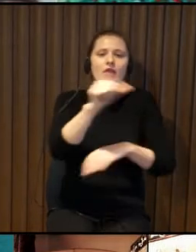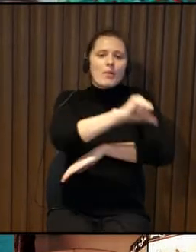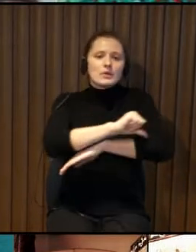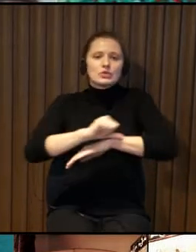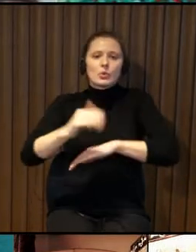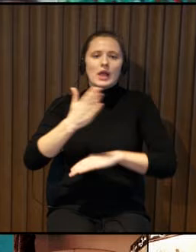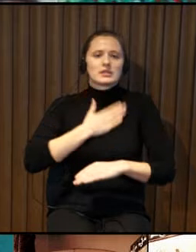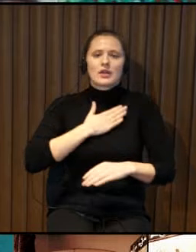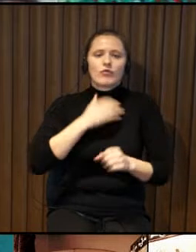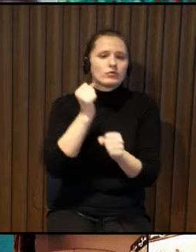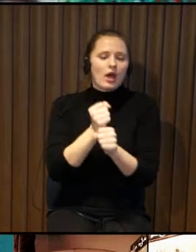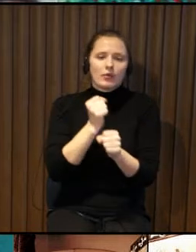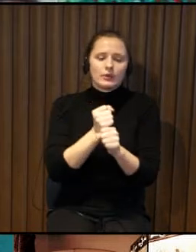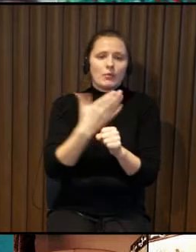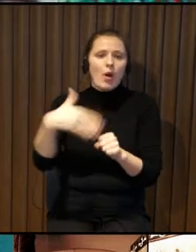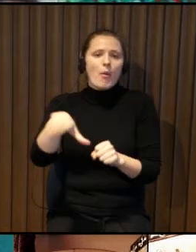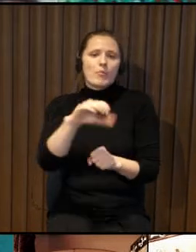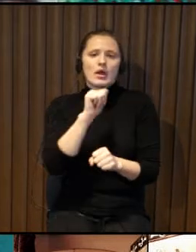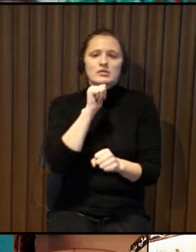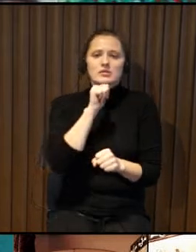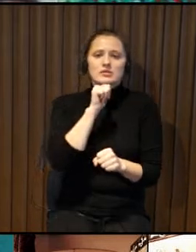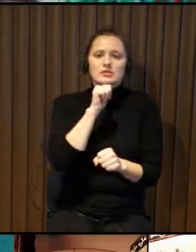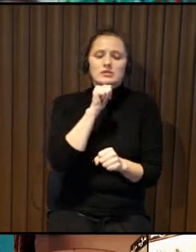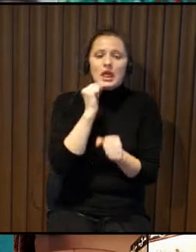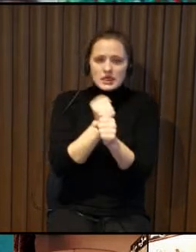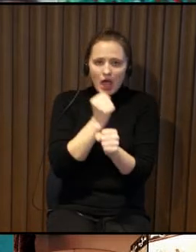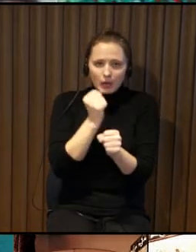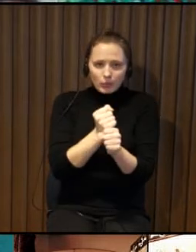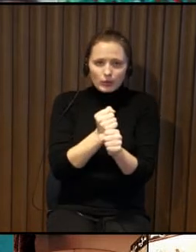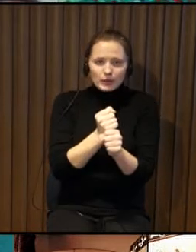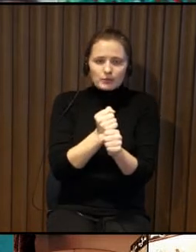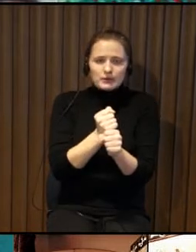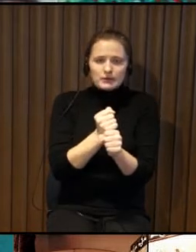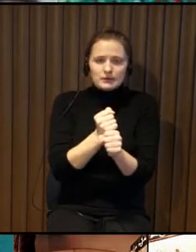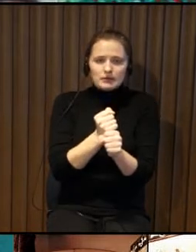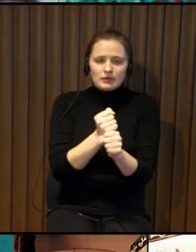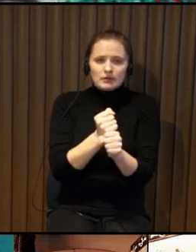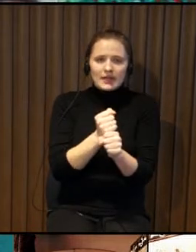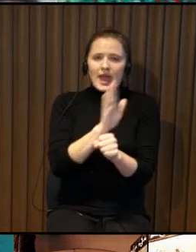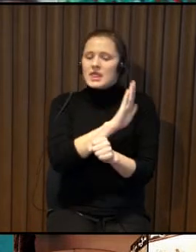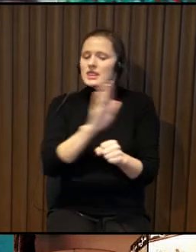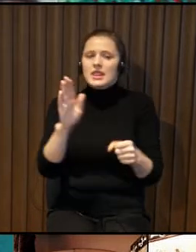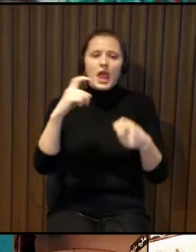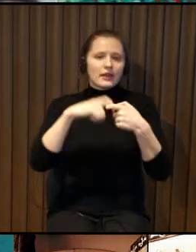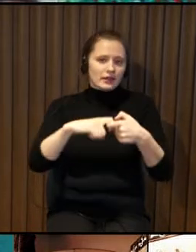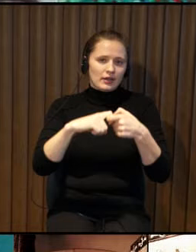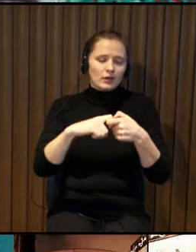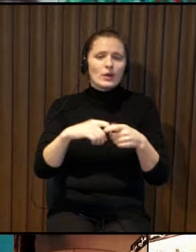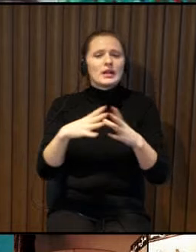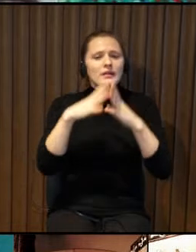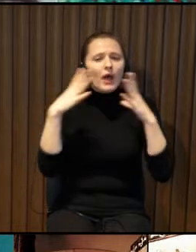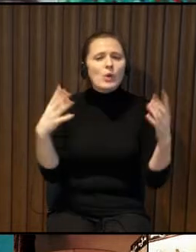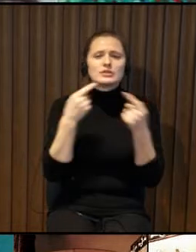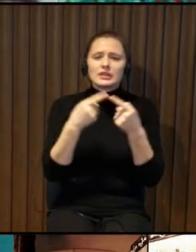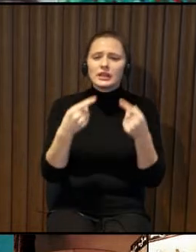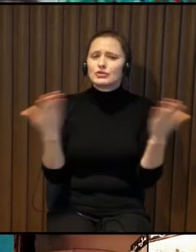are dependent on many other aspects of our society that are not under our control. Changes in our health systems affect